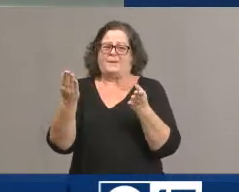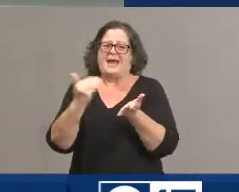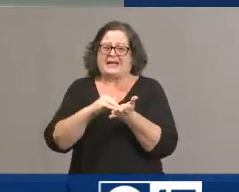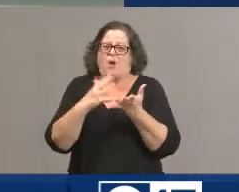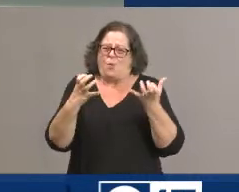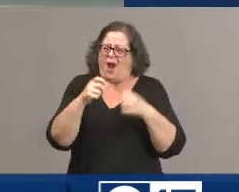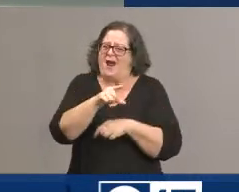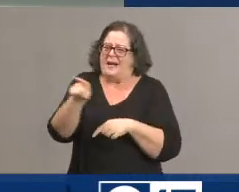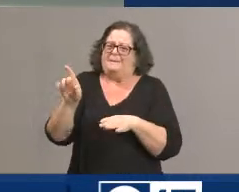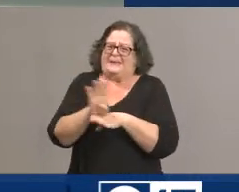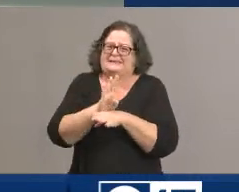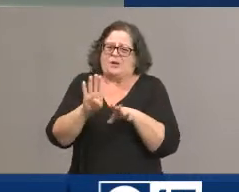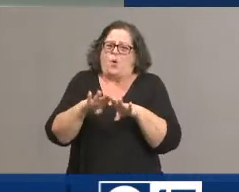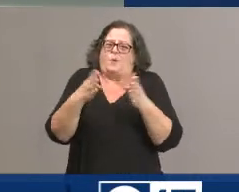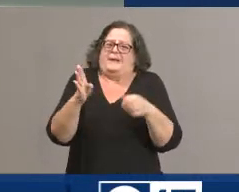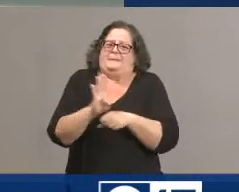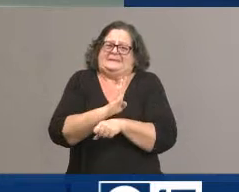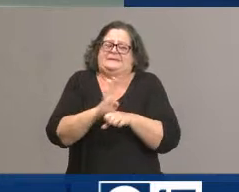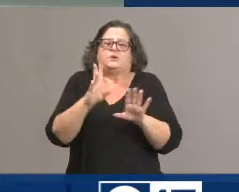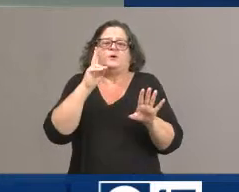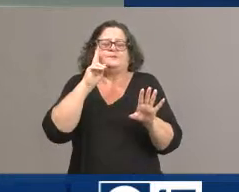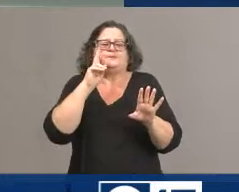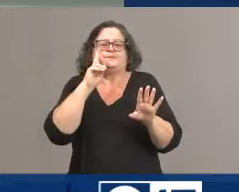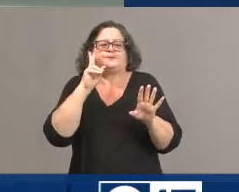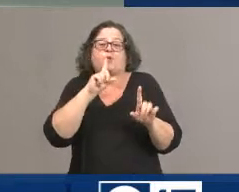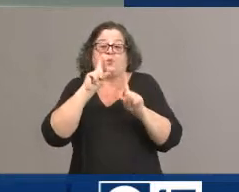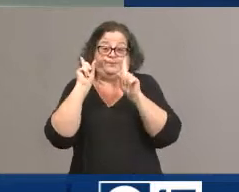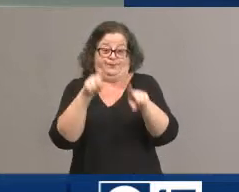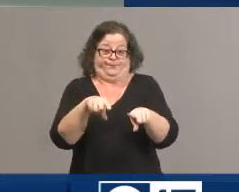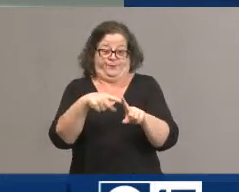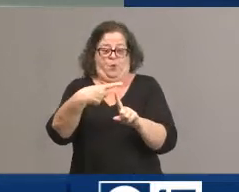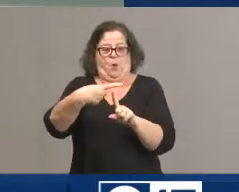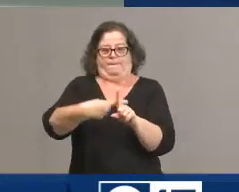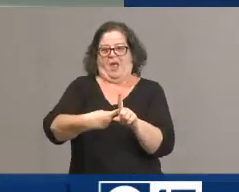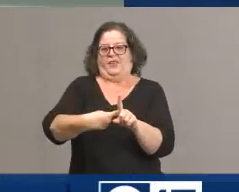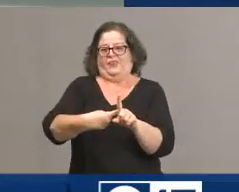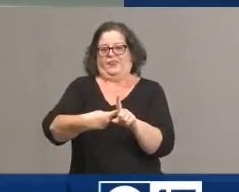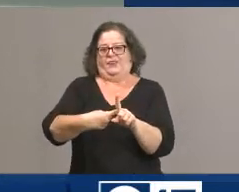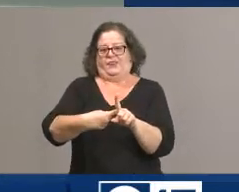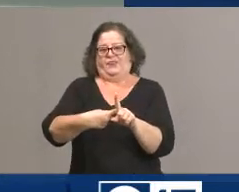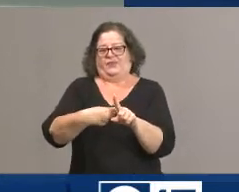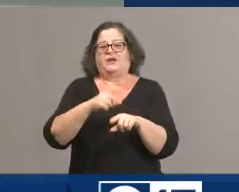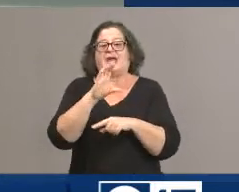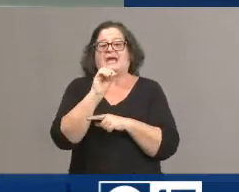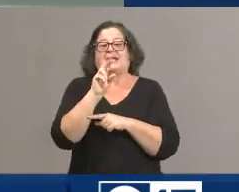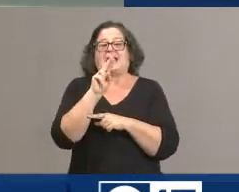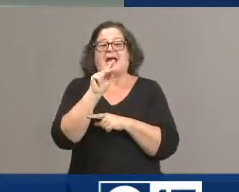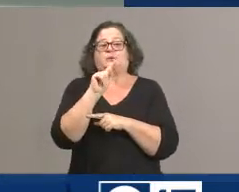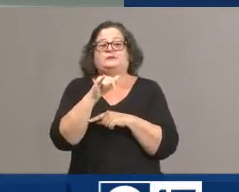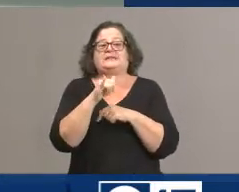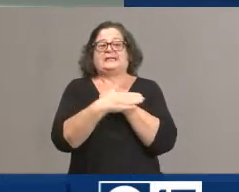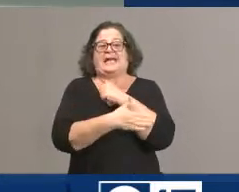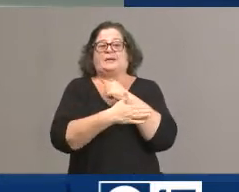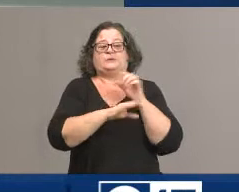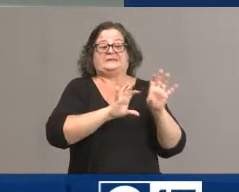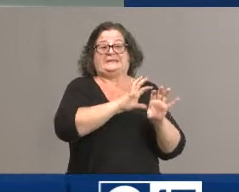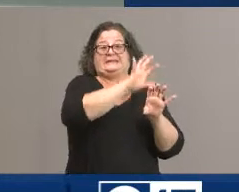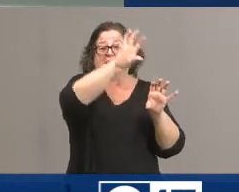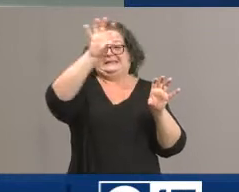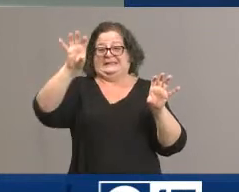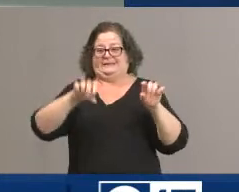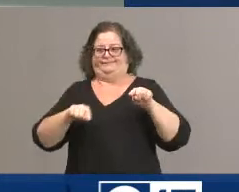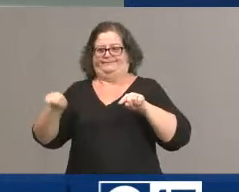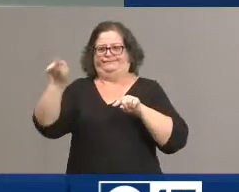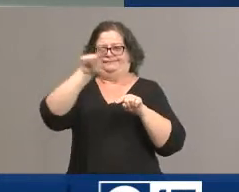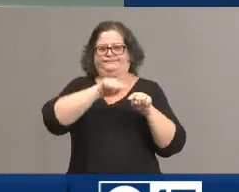county health officials, but we're going to be monitoring the data along the way, and we're going to do everything necessary